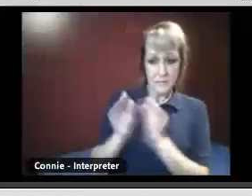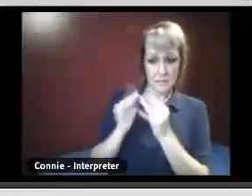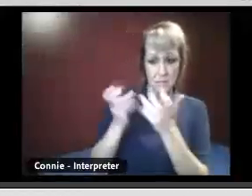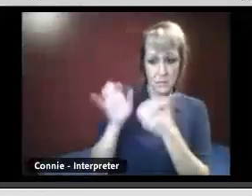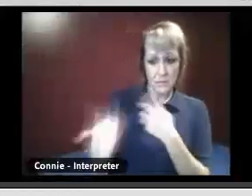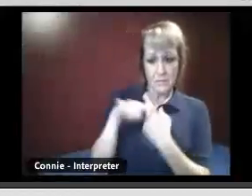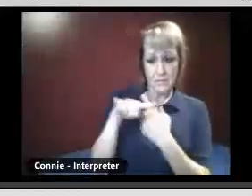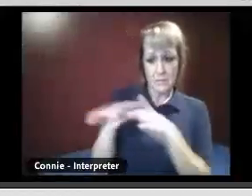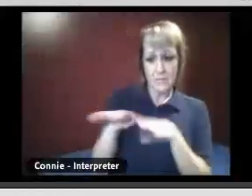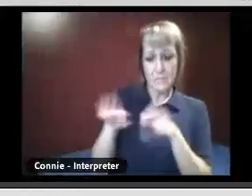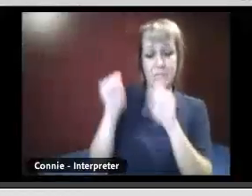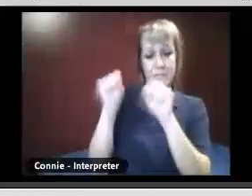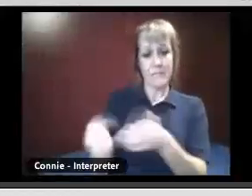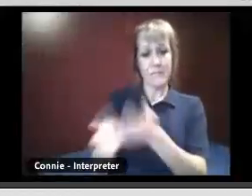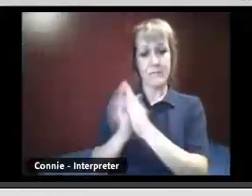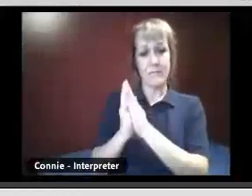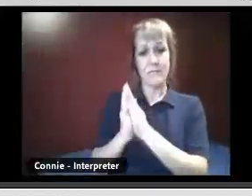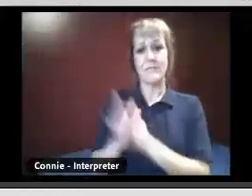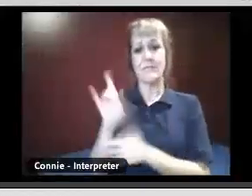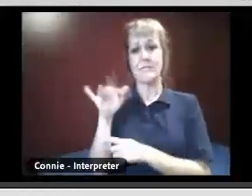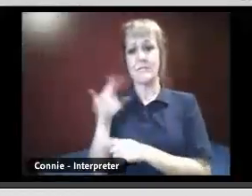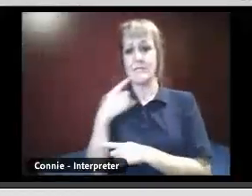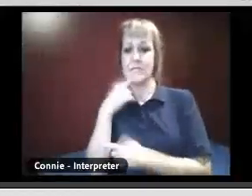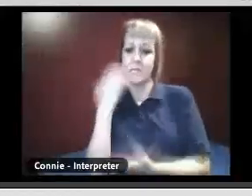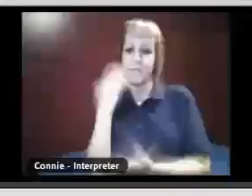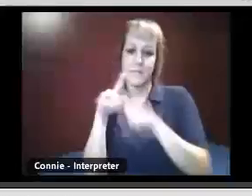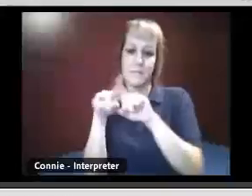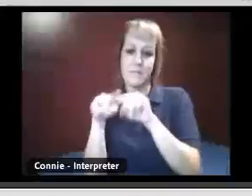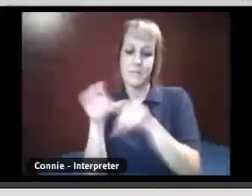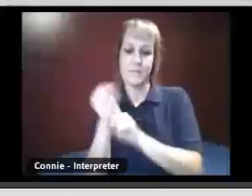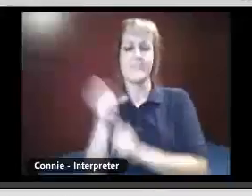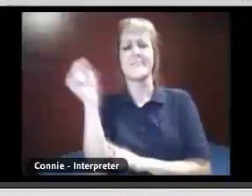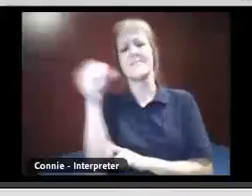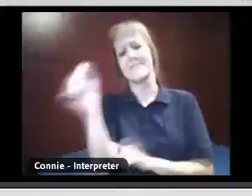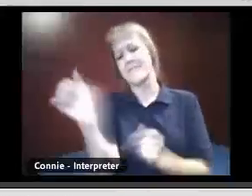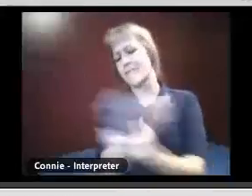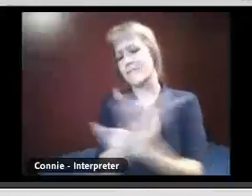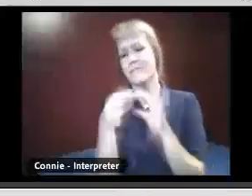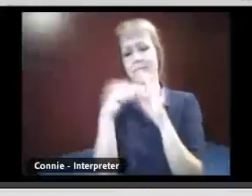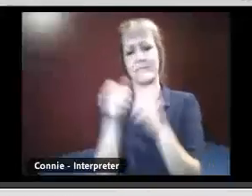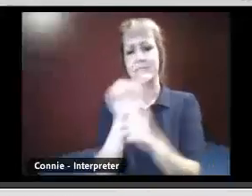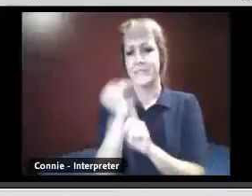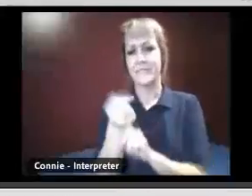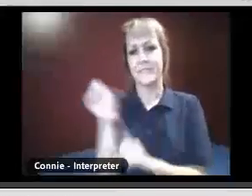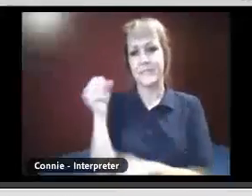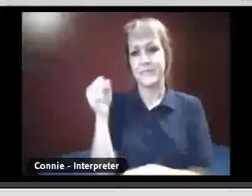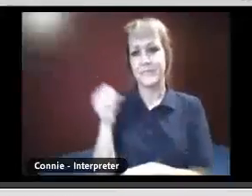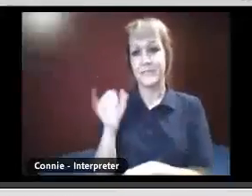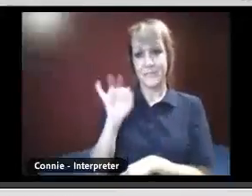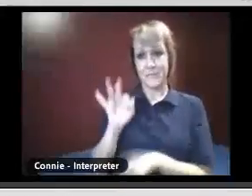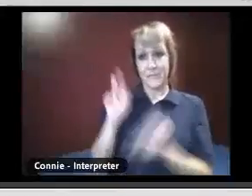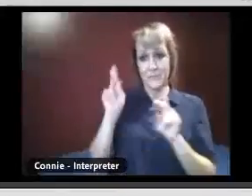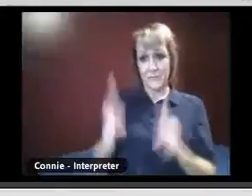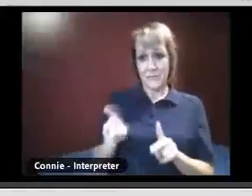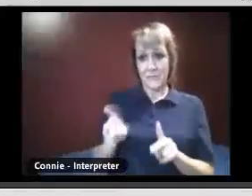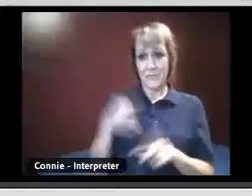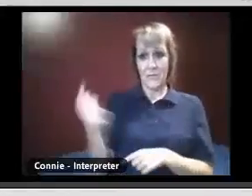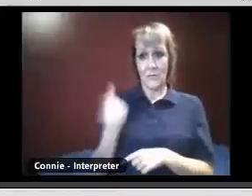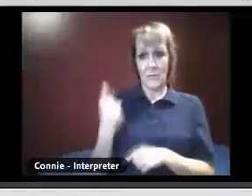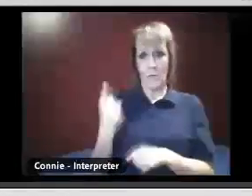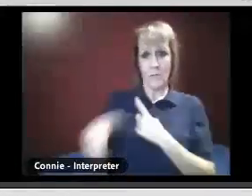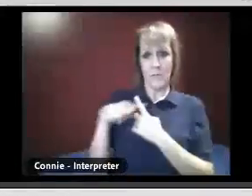can. Here's David, may depend on the situation. Yeah, everything's going to be situational. If somebody was always very